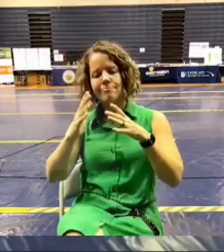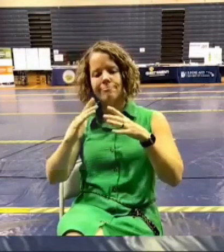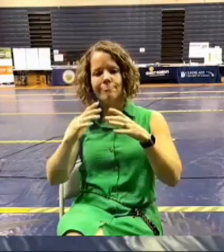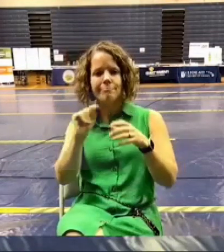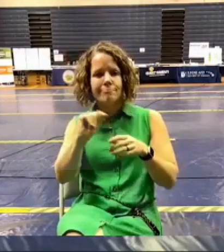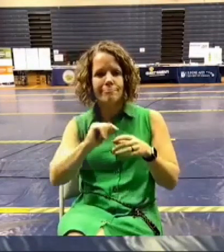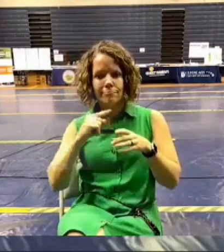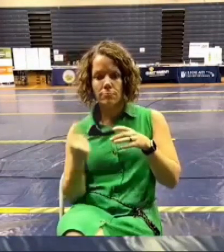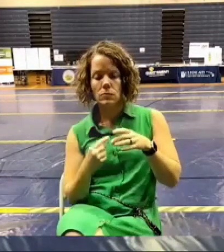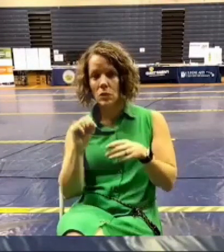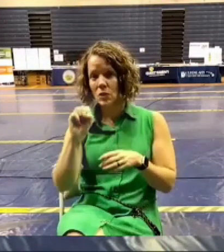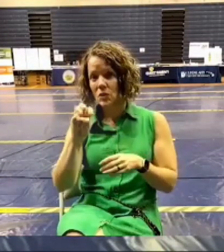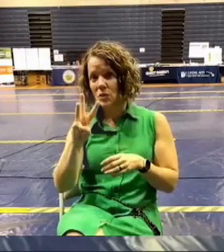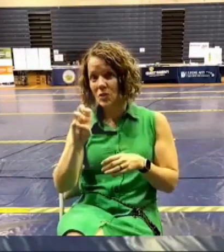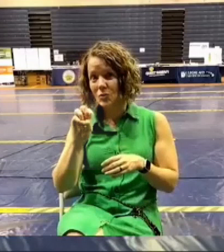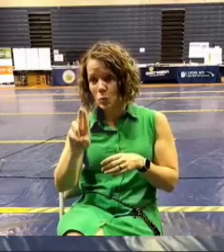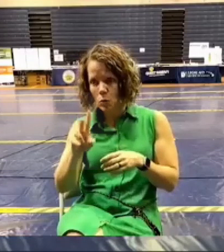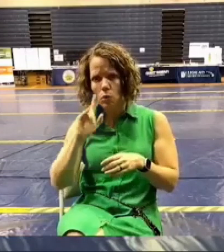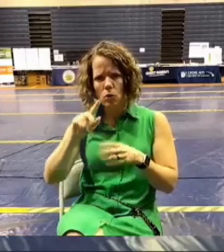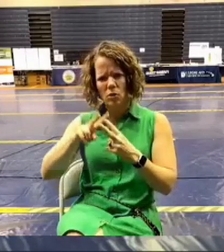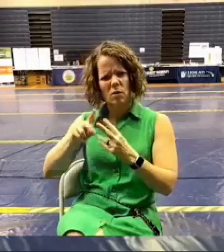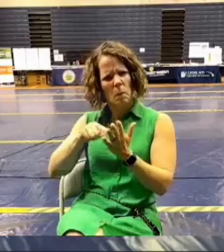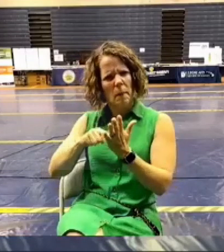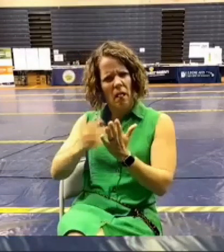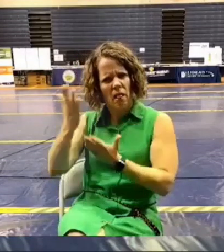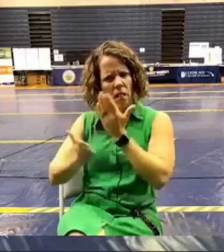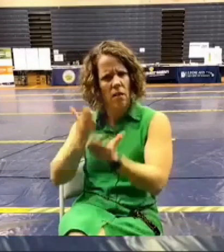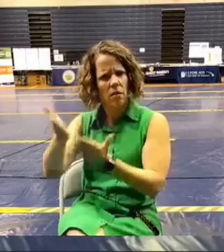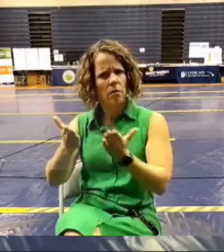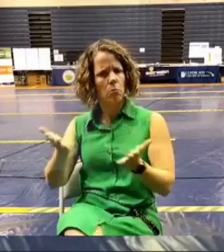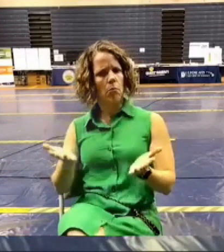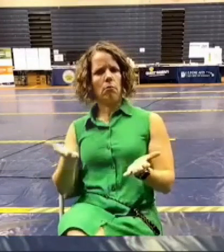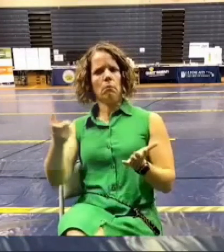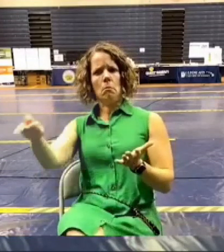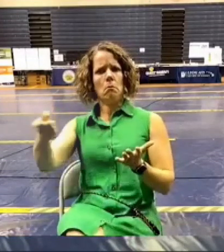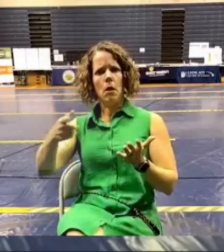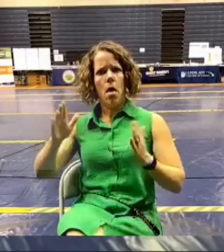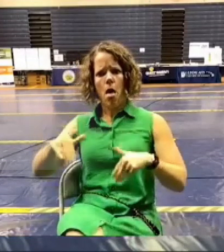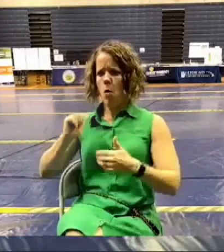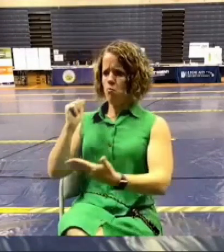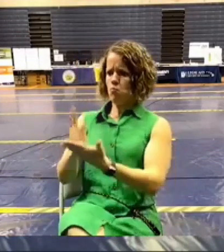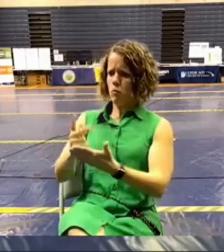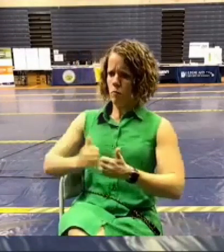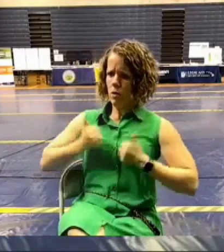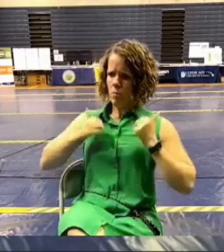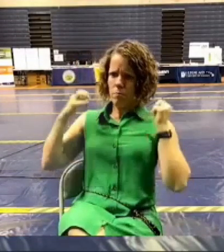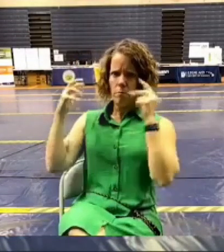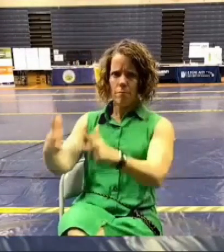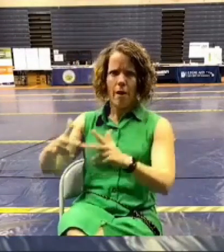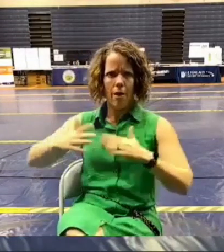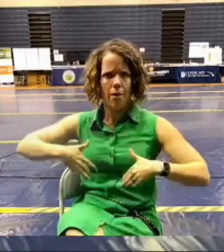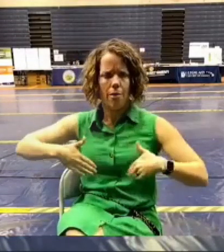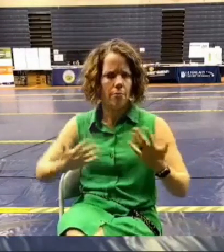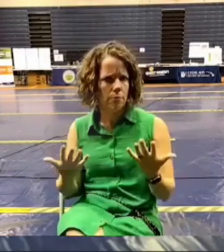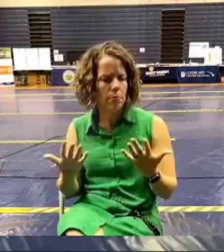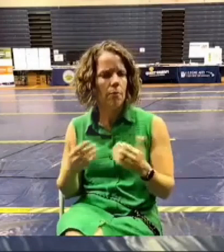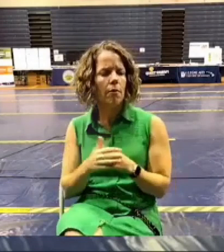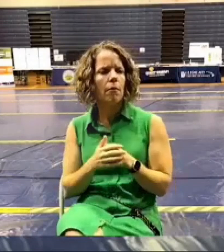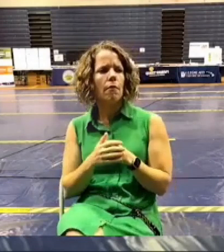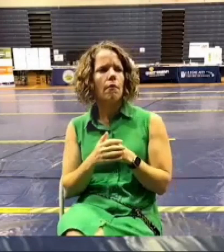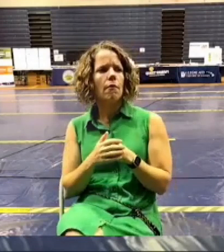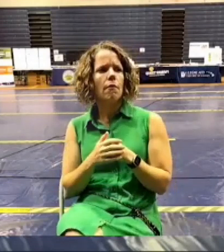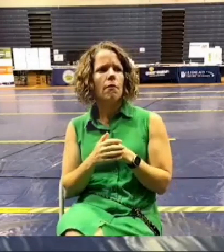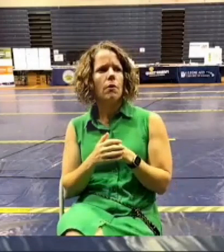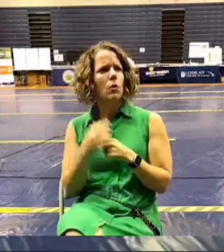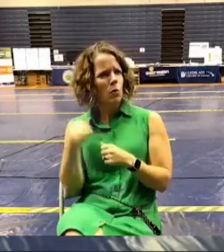service restored for both sewer and water. Obviously, everybody's gone through a pretty heavy financial impact. We have owners that are having